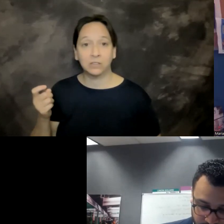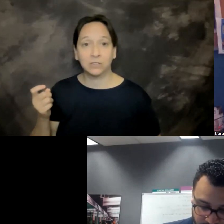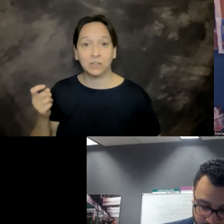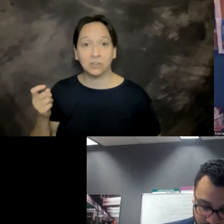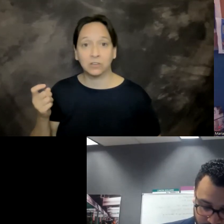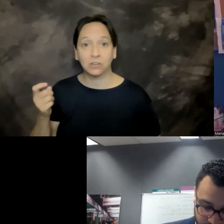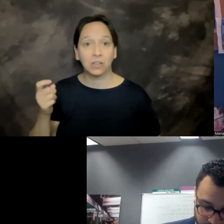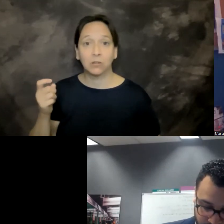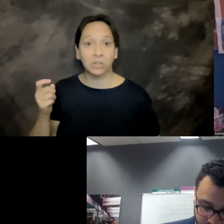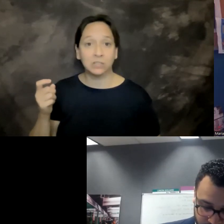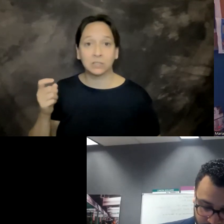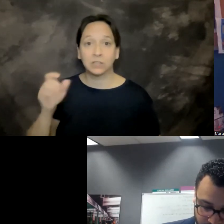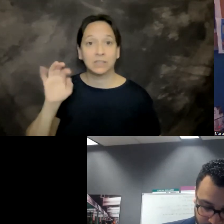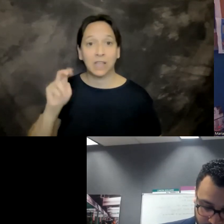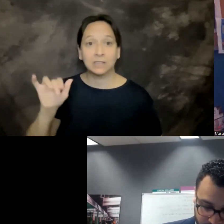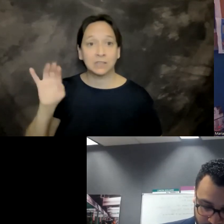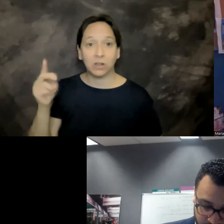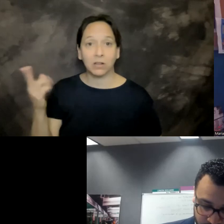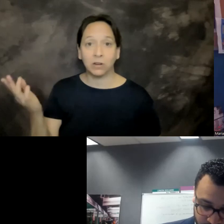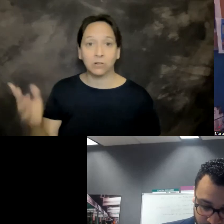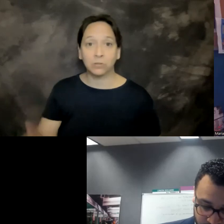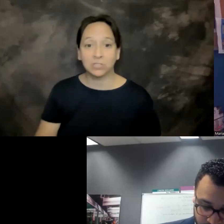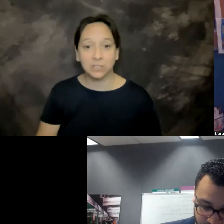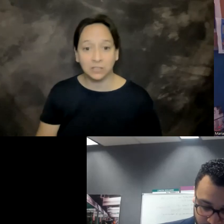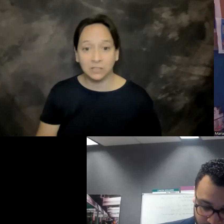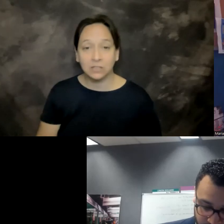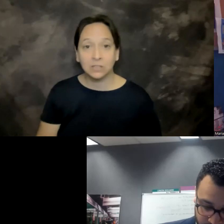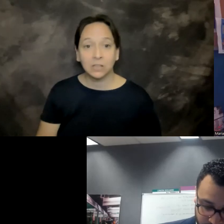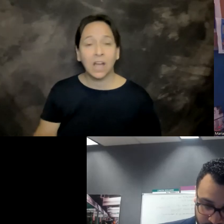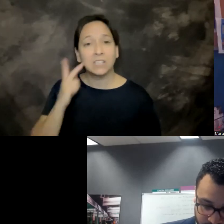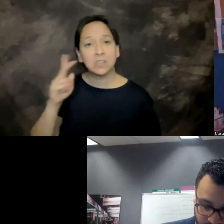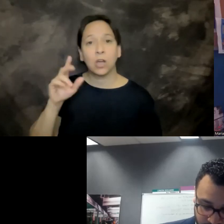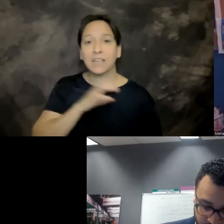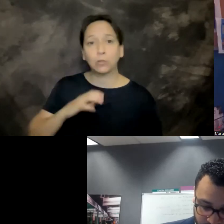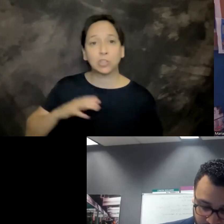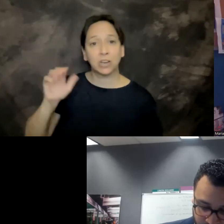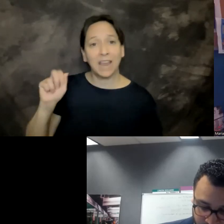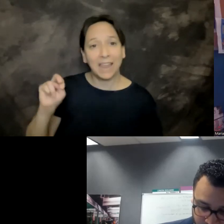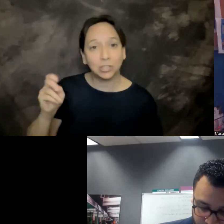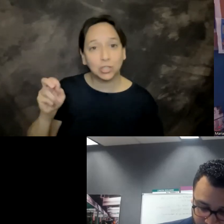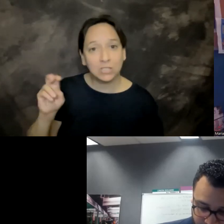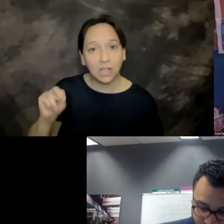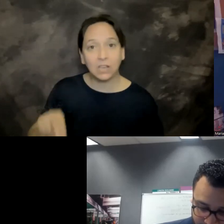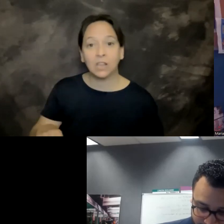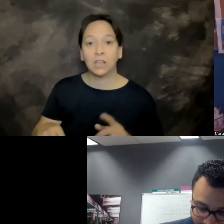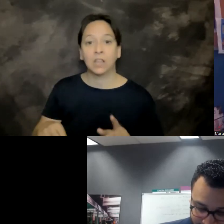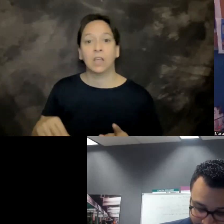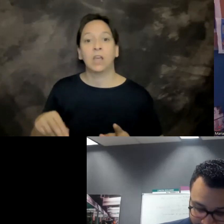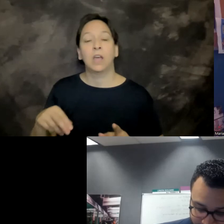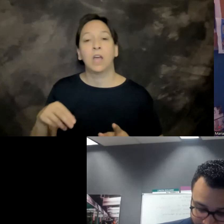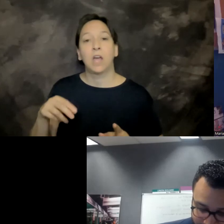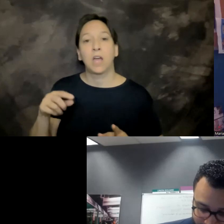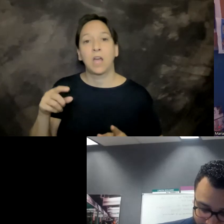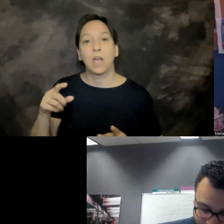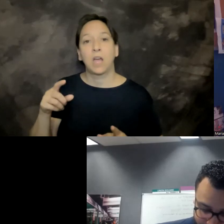Kenzie Bach. And I see or saw Councilor Anderson. If you're still on the call, I want to make sure I know that you texted